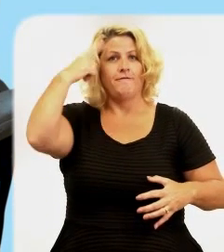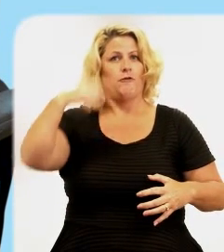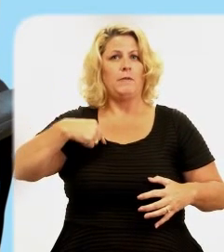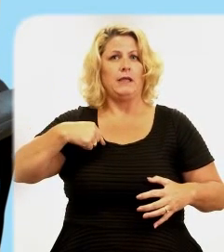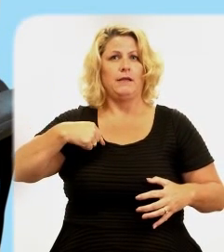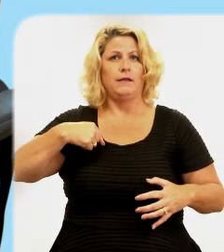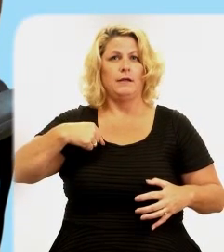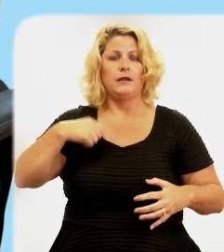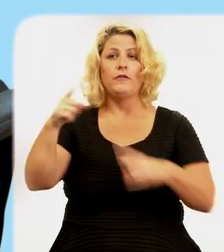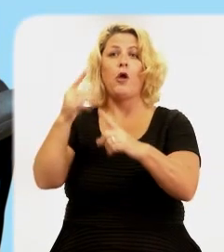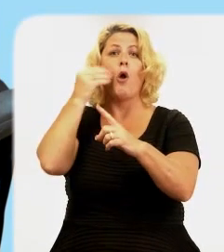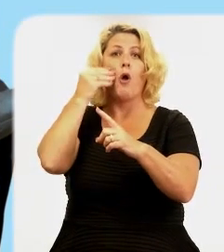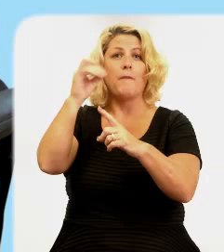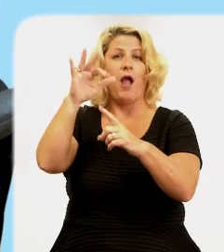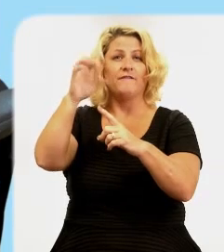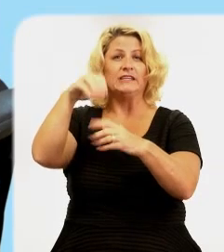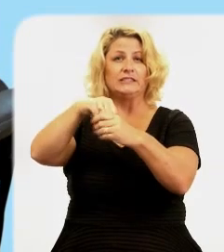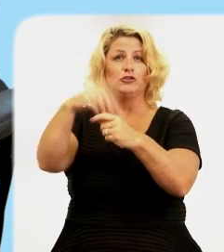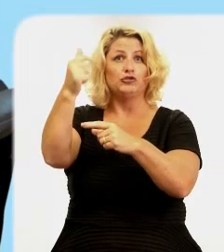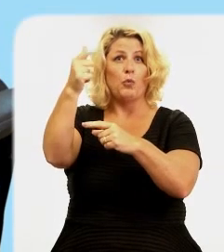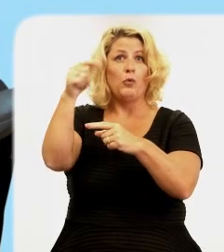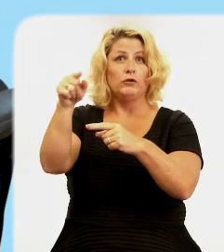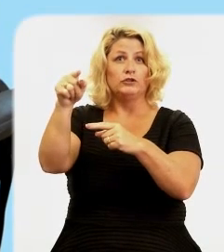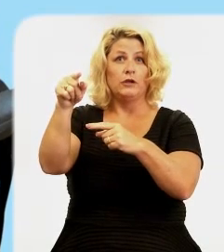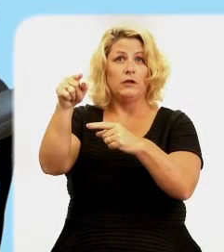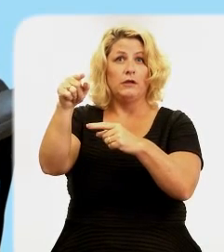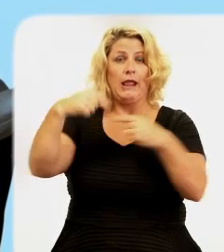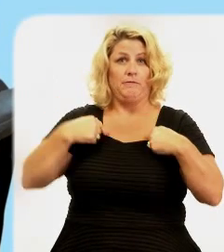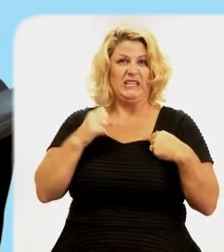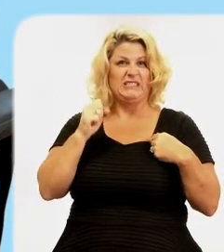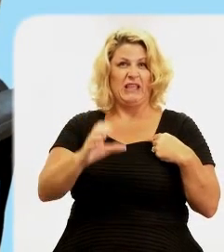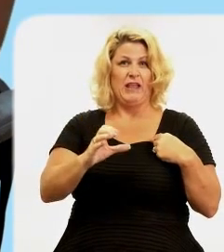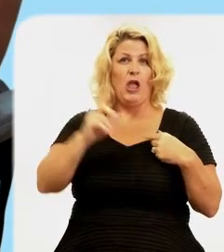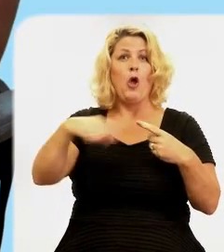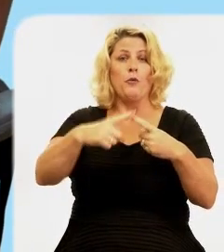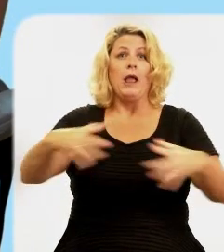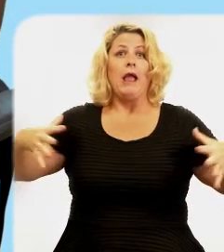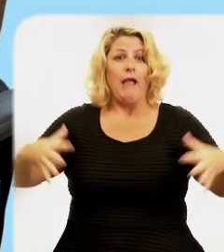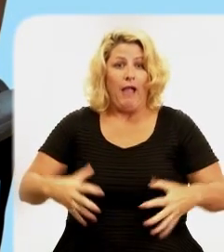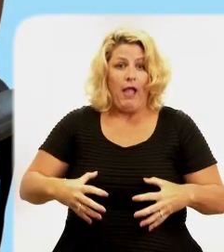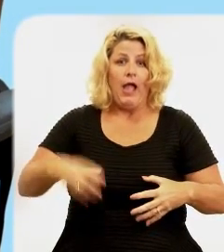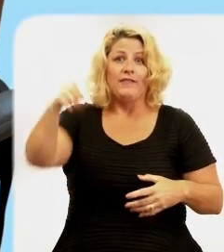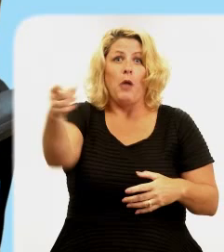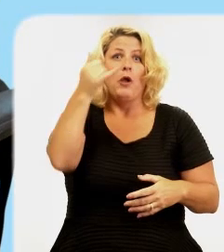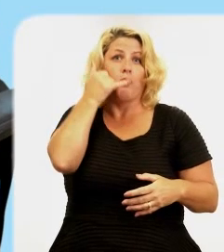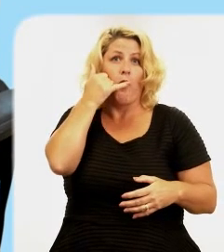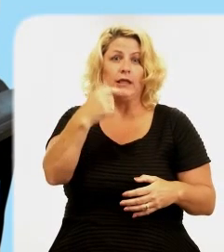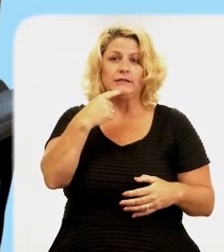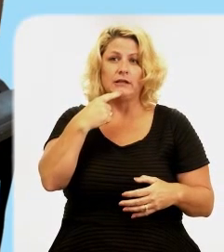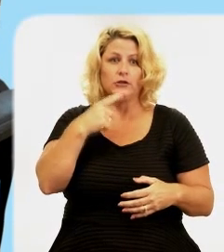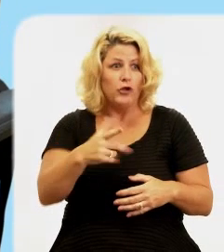the contractions. And the home office of Matria is in Georgia, and there I was in South Carolina. When I was having Braxton Hicks, they would call and